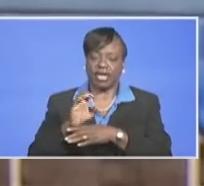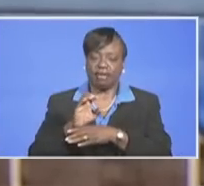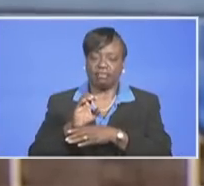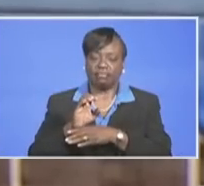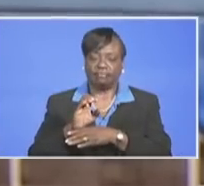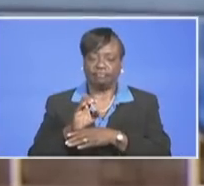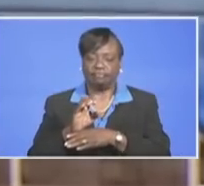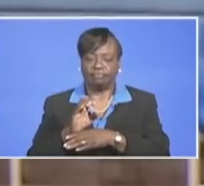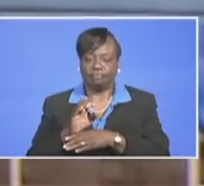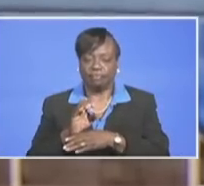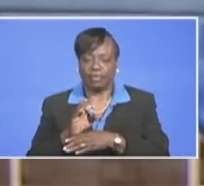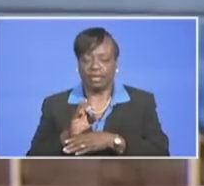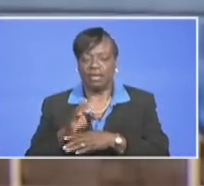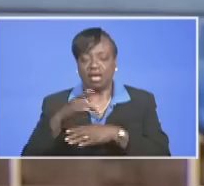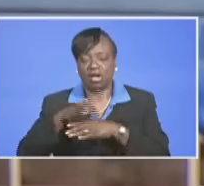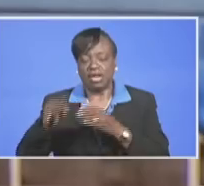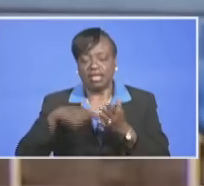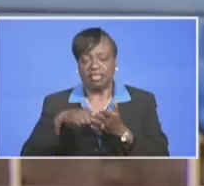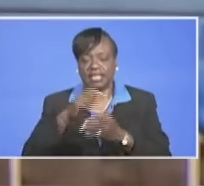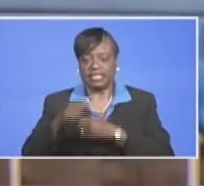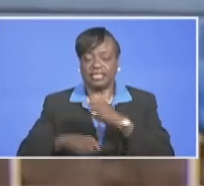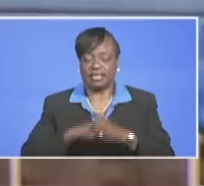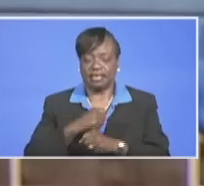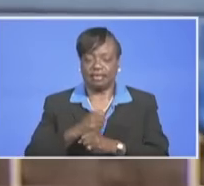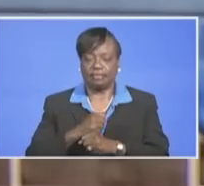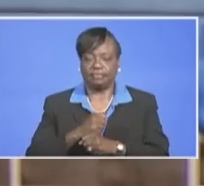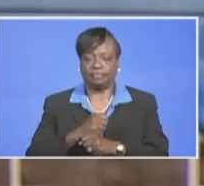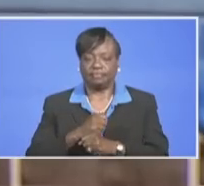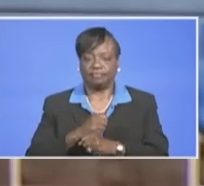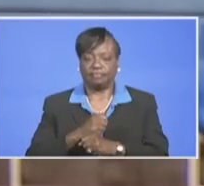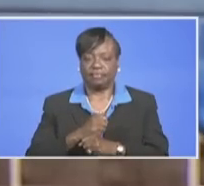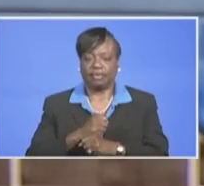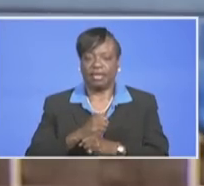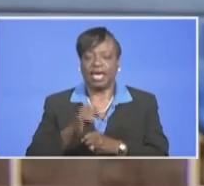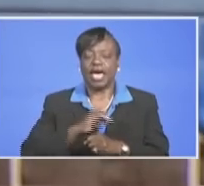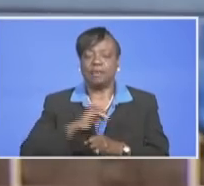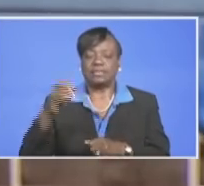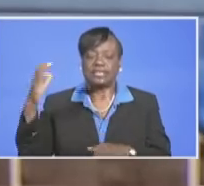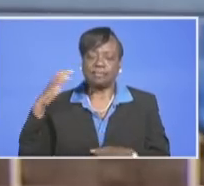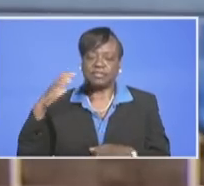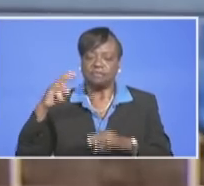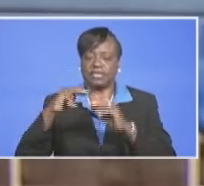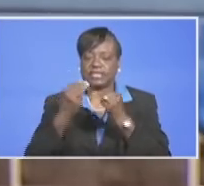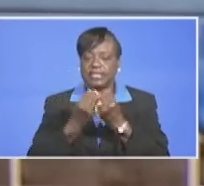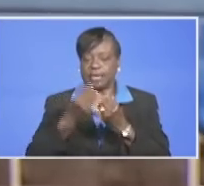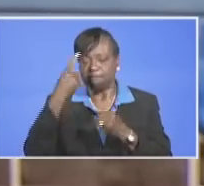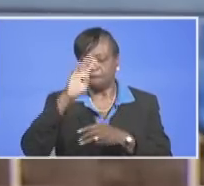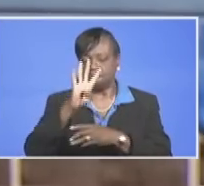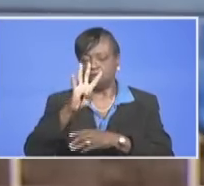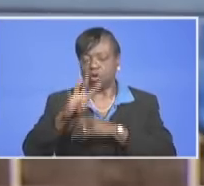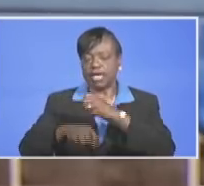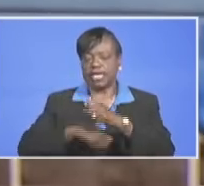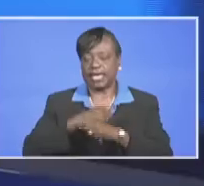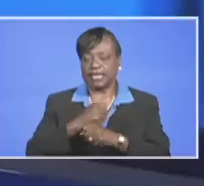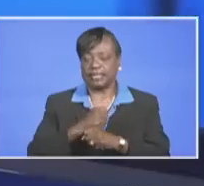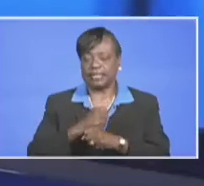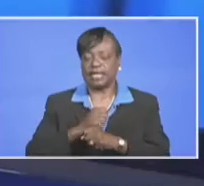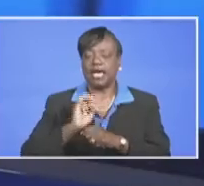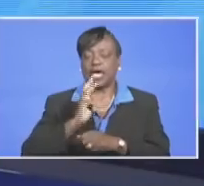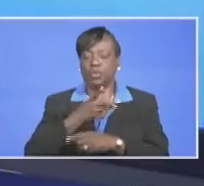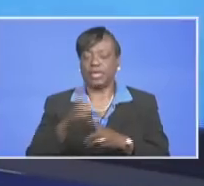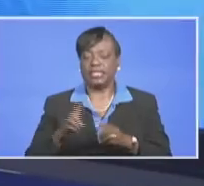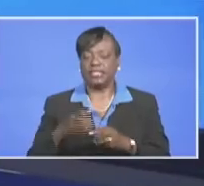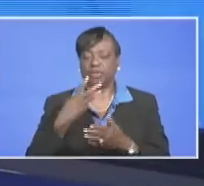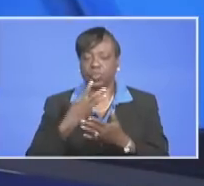ended my season early this year, but I thought it was pretty good. I was captain of the team for the 4 years that I was there, and I thought we did pretty well.